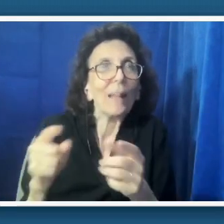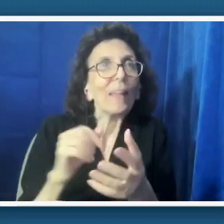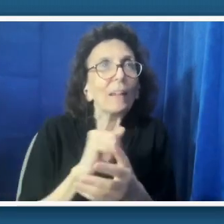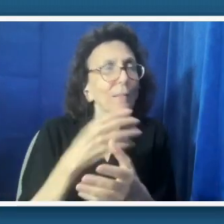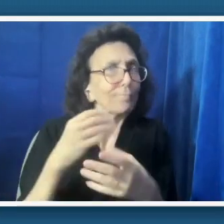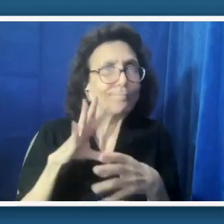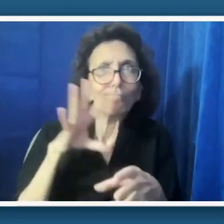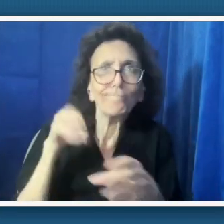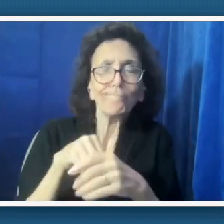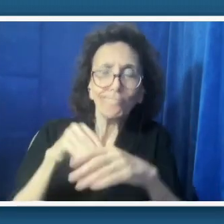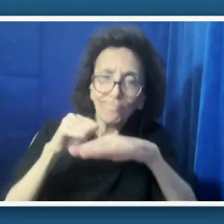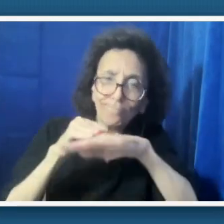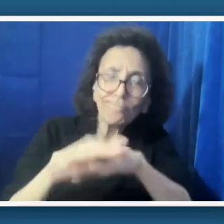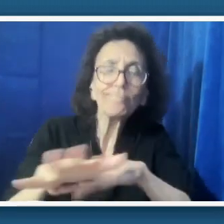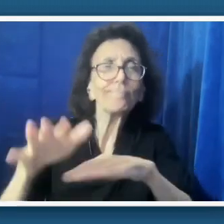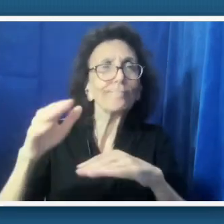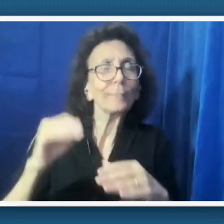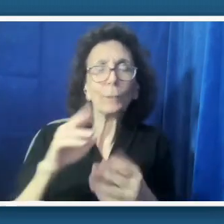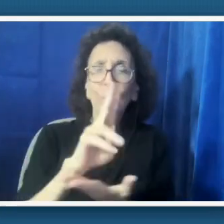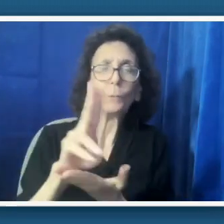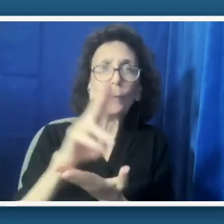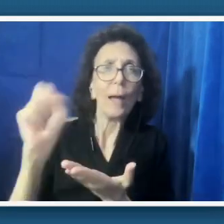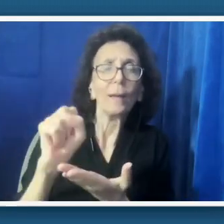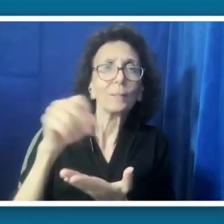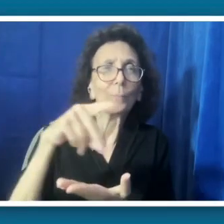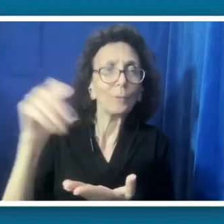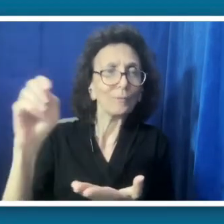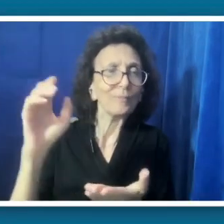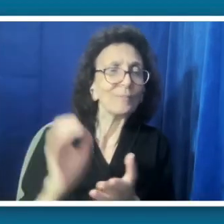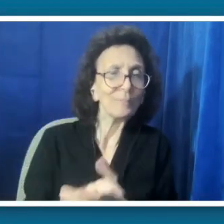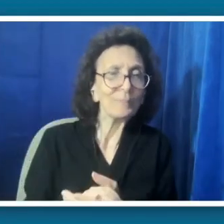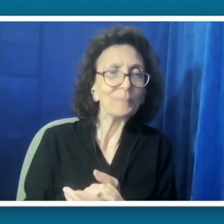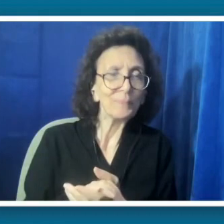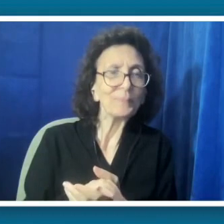to the operations of the United States Postal Service.